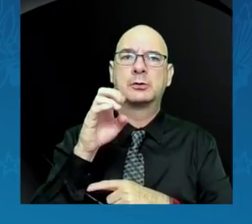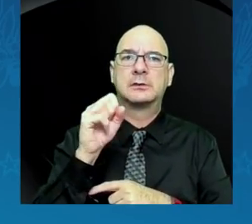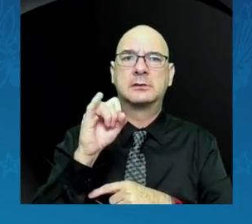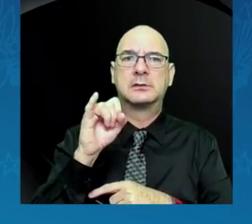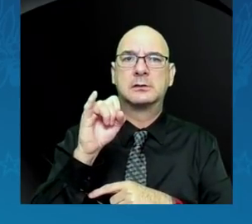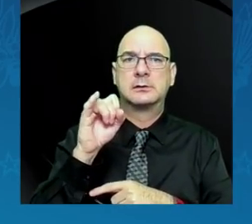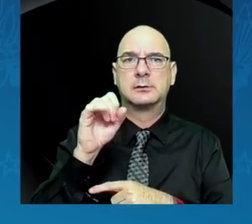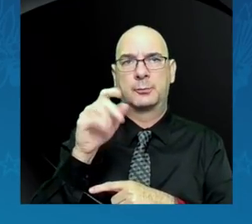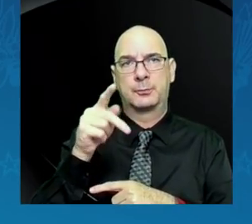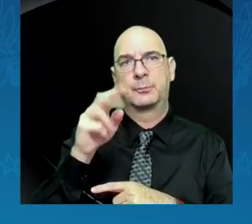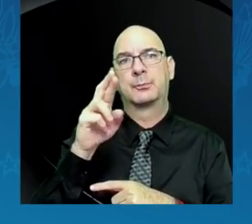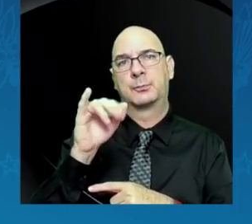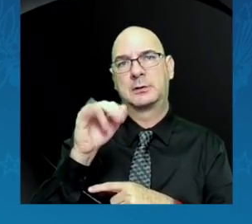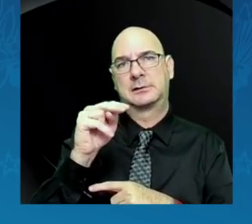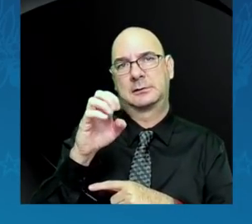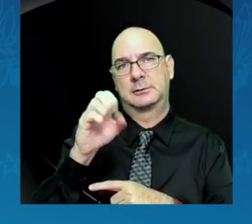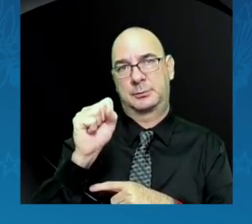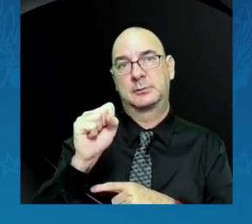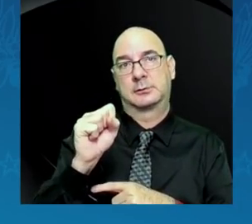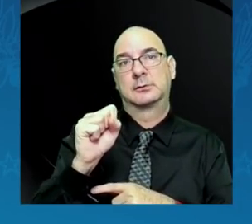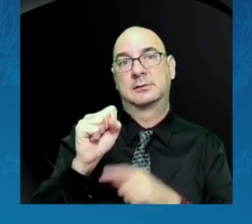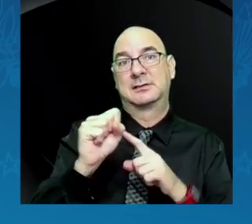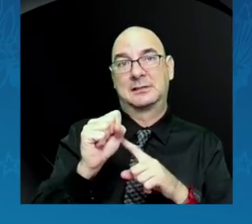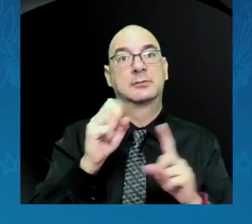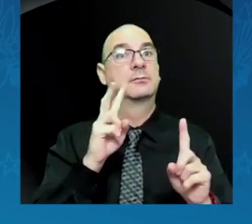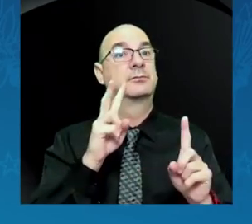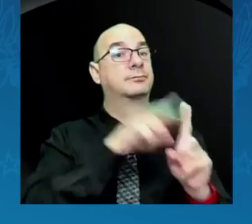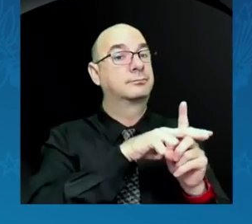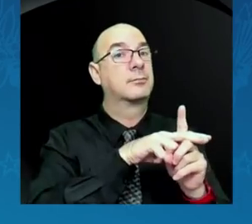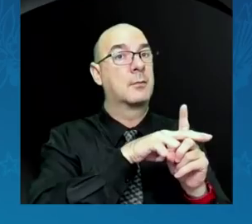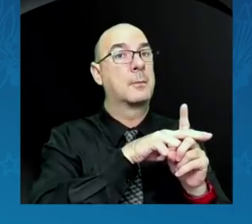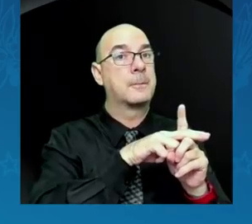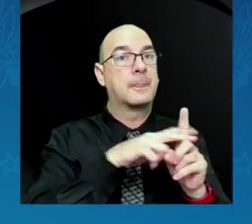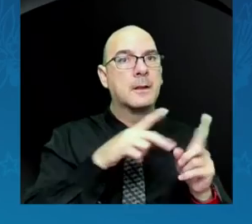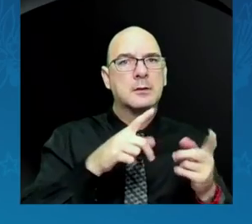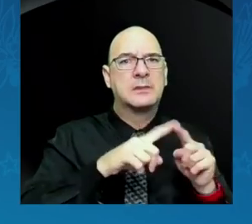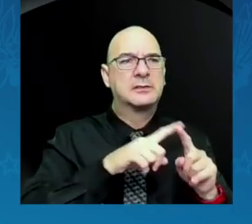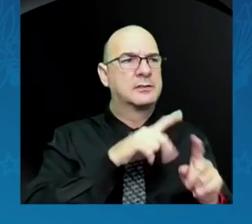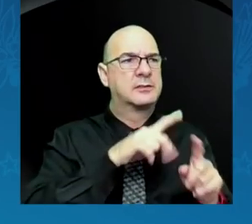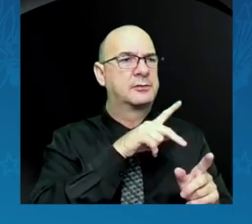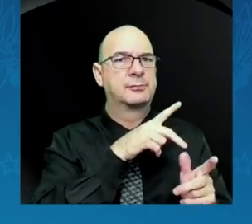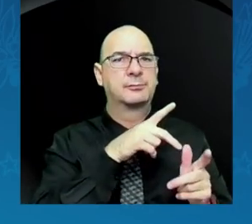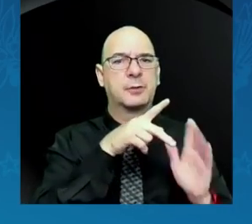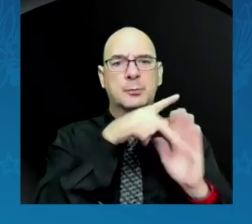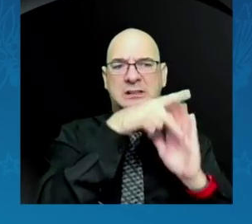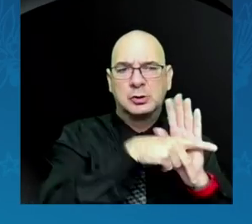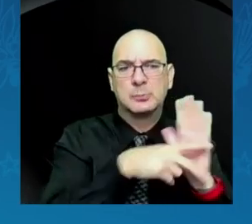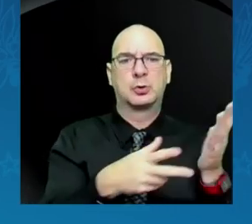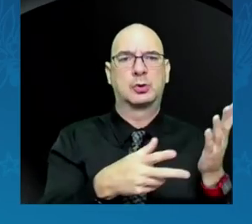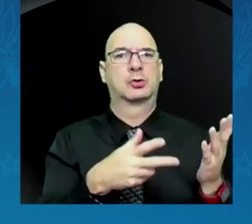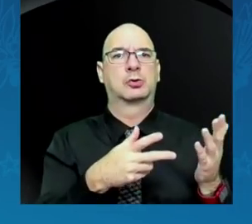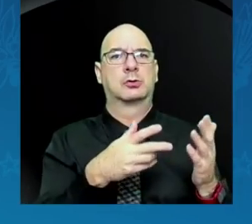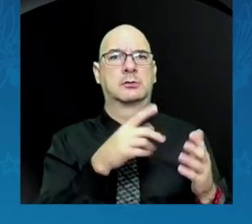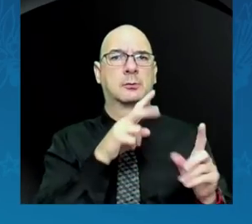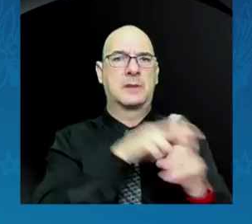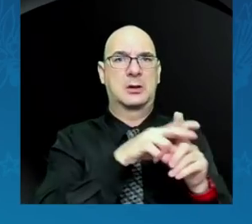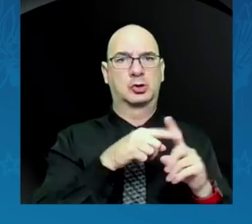other and interpret each other's actions as it relates to our use of technology. And of course,